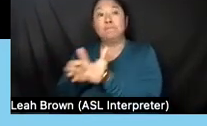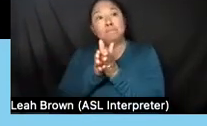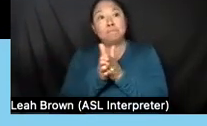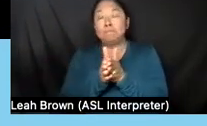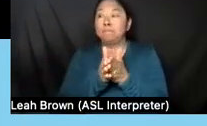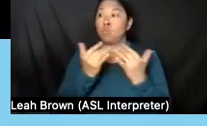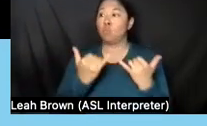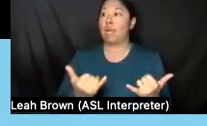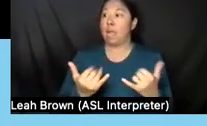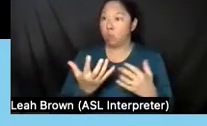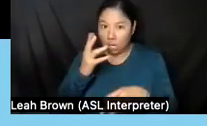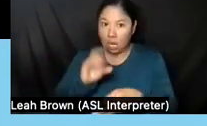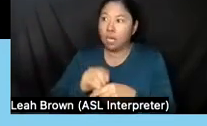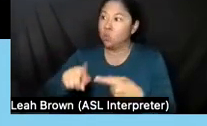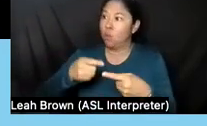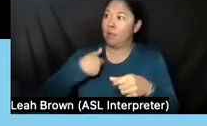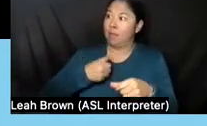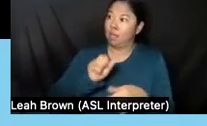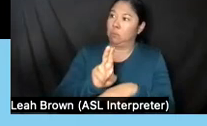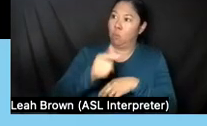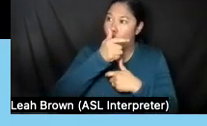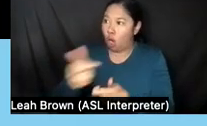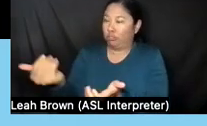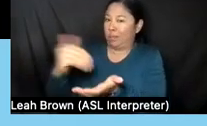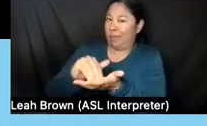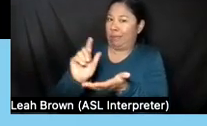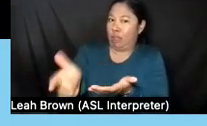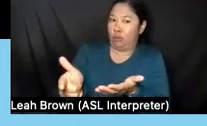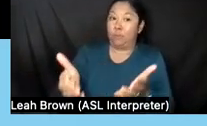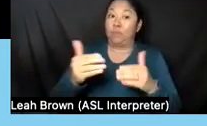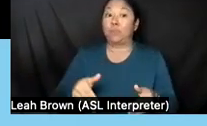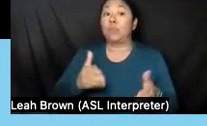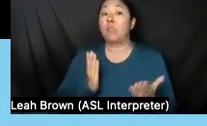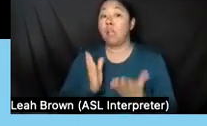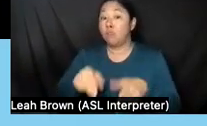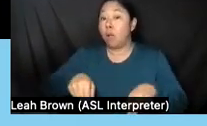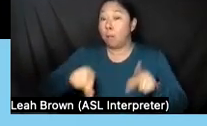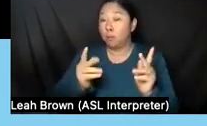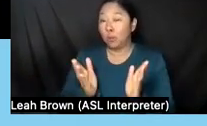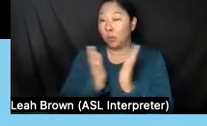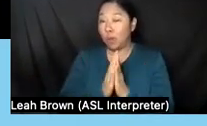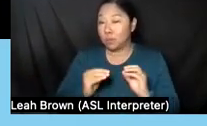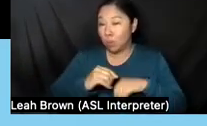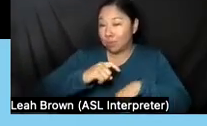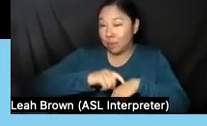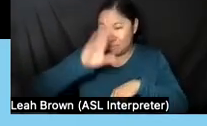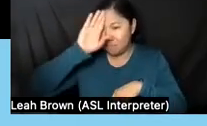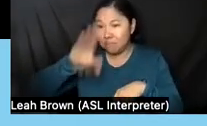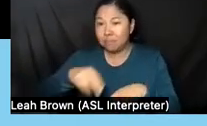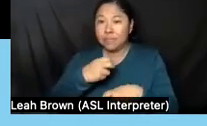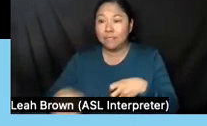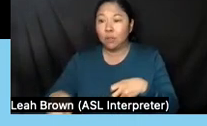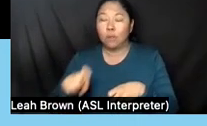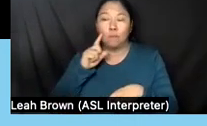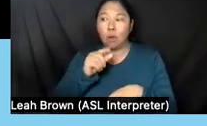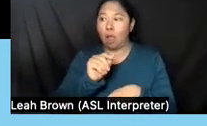it. Offer opportunities to request more time. So if you know it's really difficult to get them off of the iPad, you